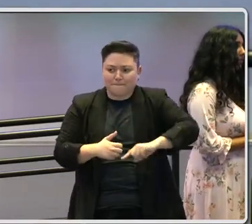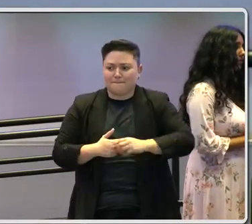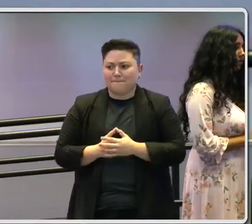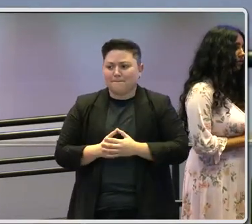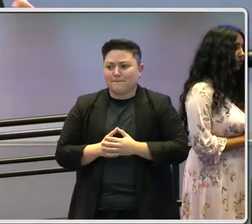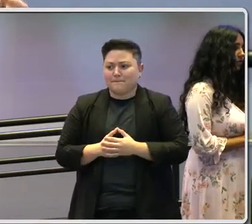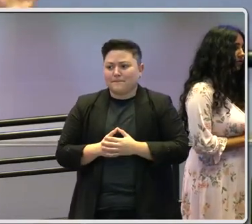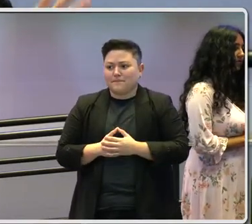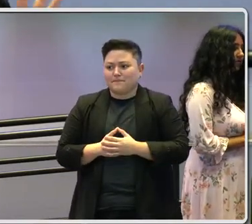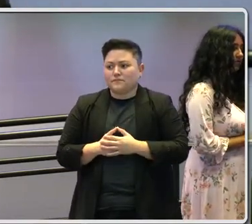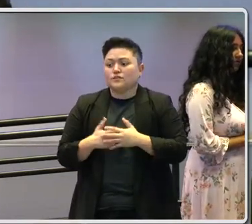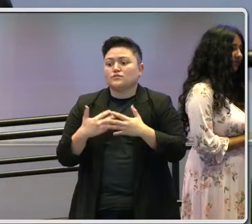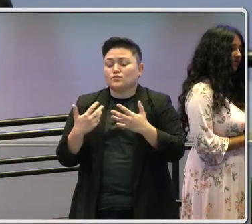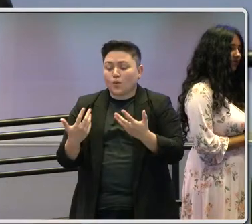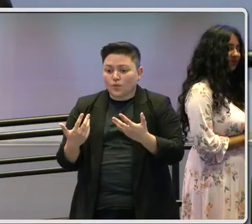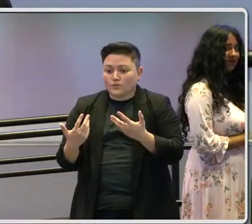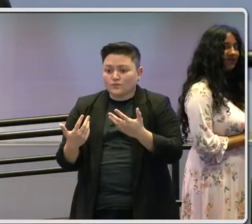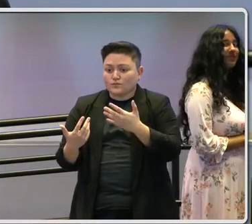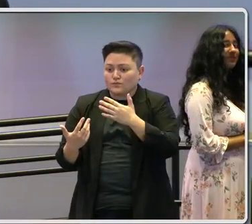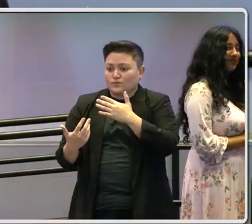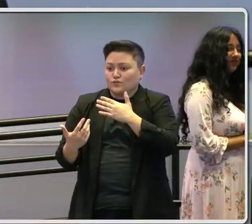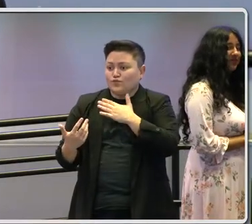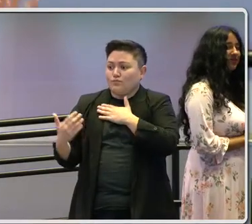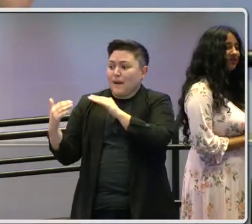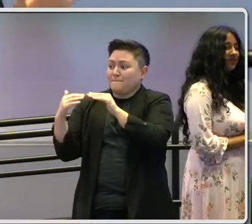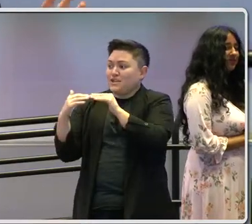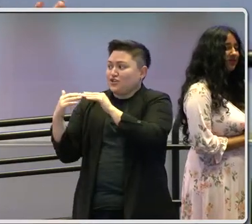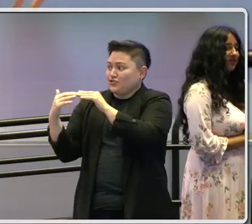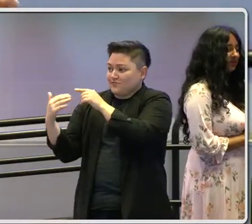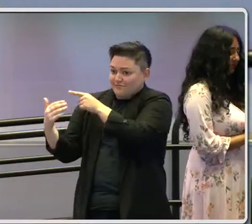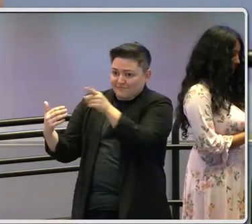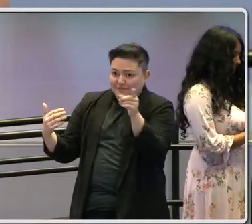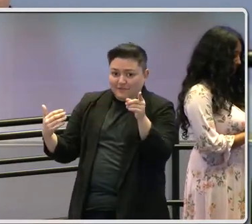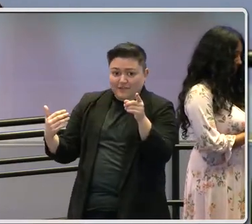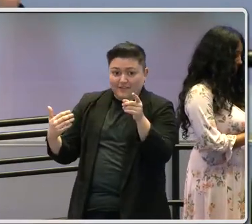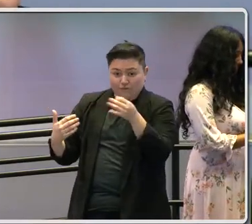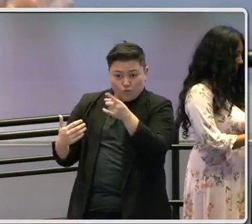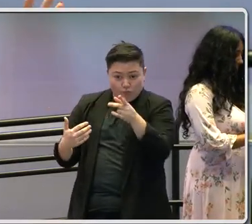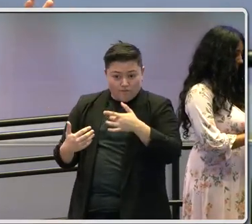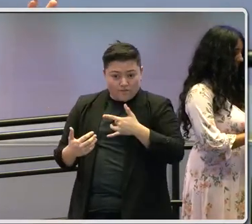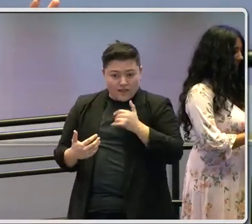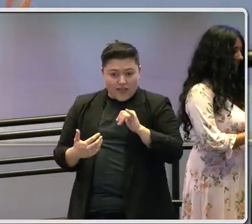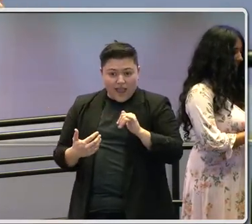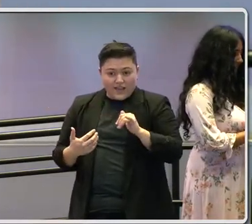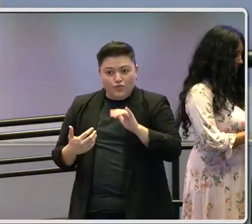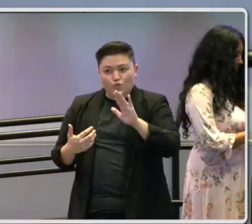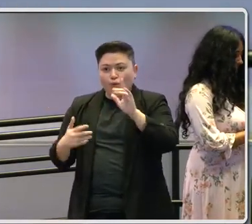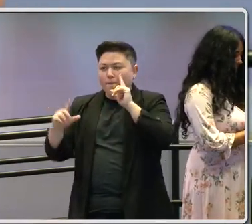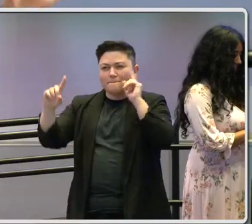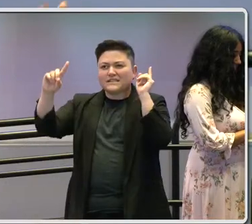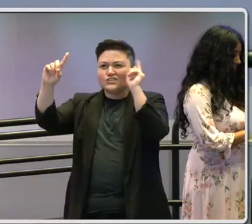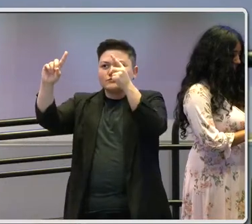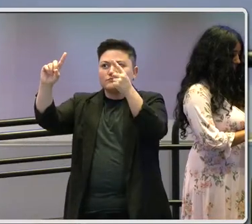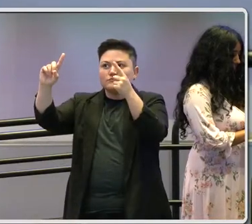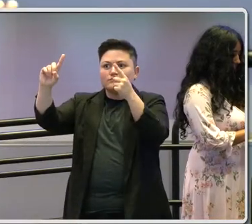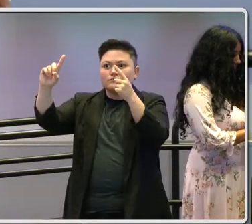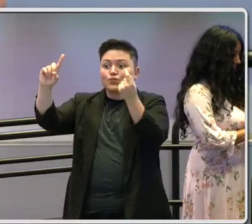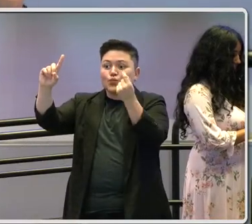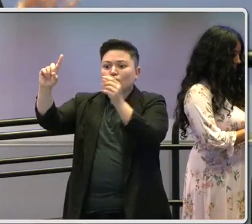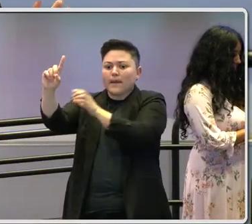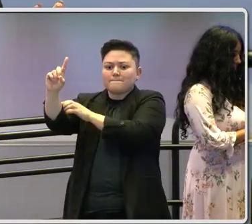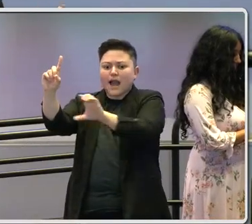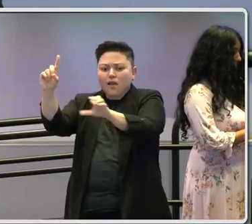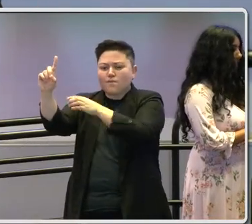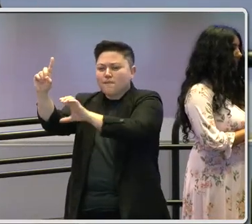So, to my colleagues, for all of you that feel that it's your mission to empower